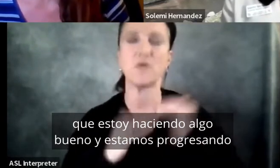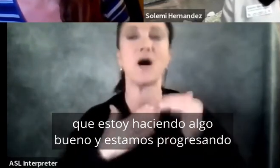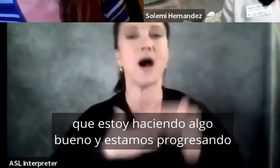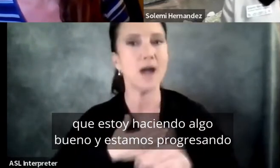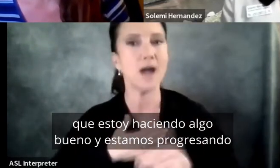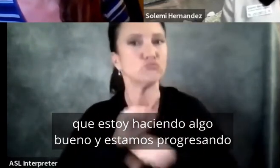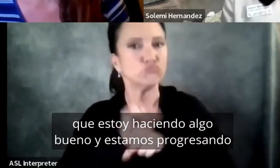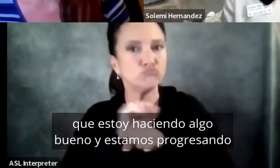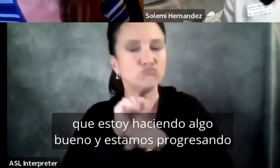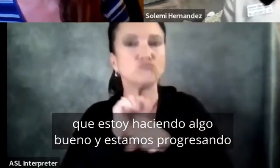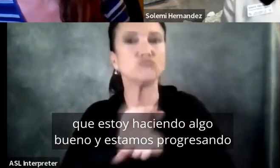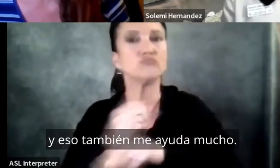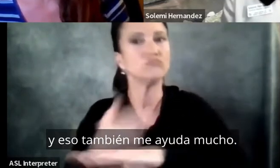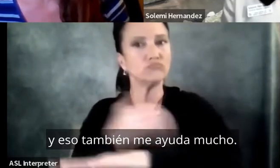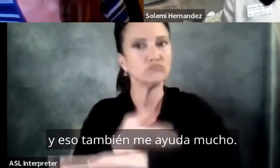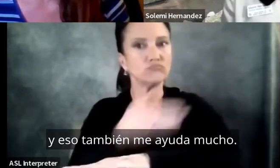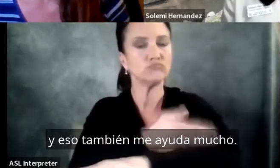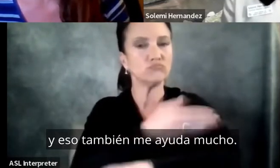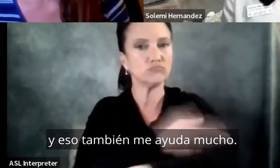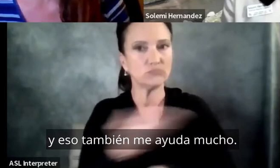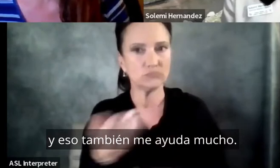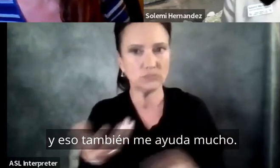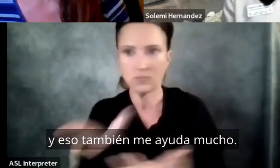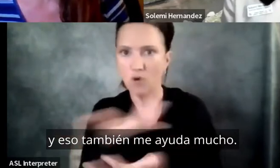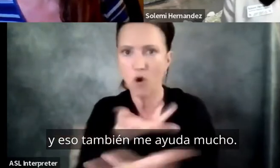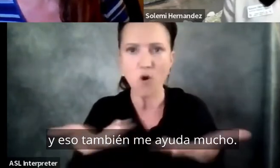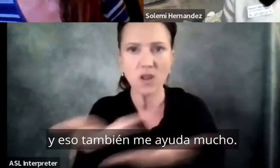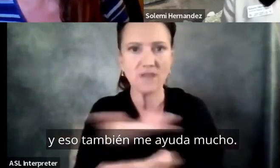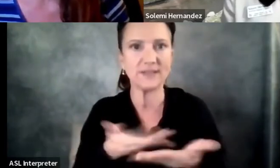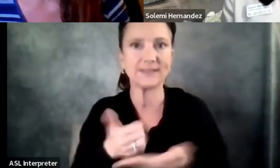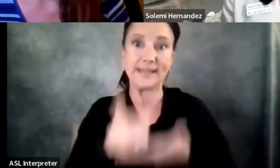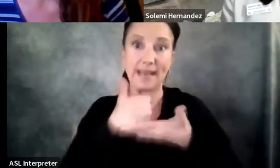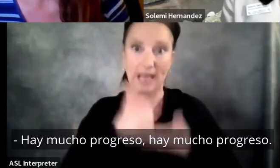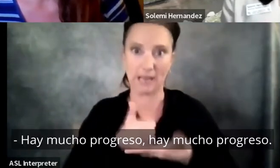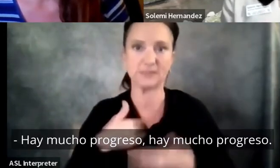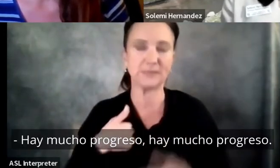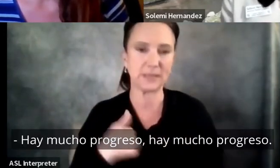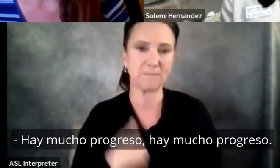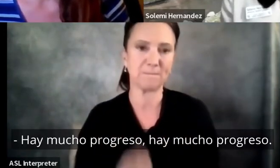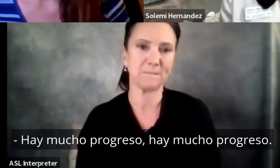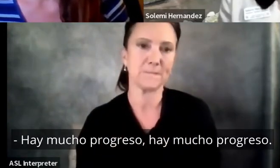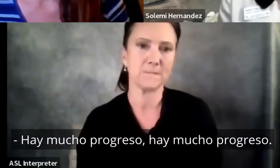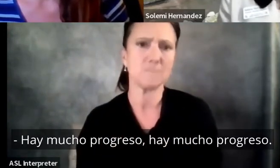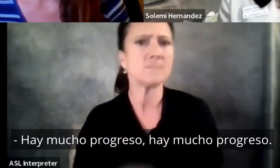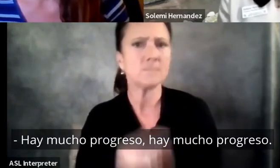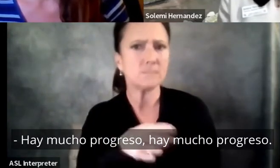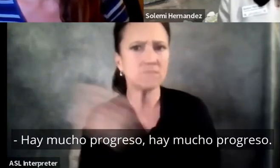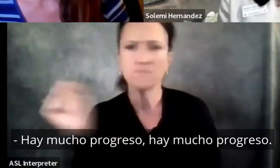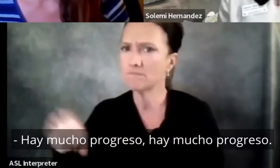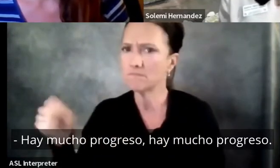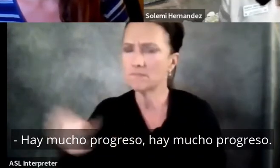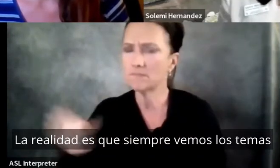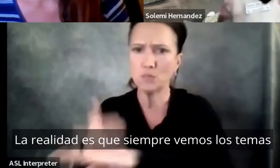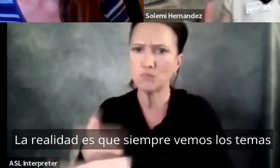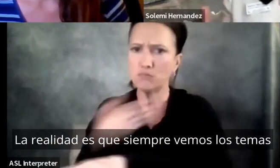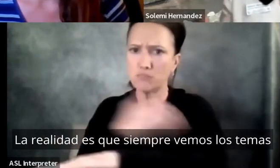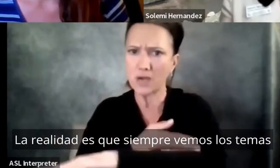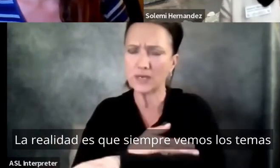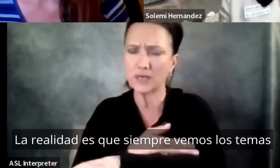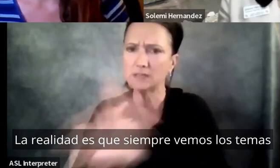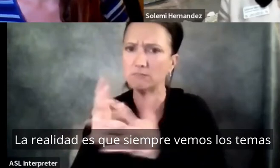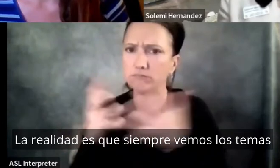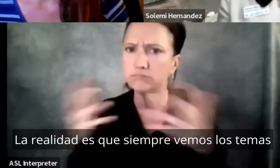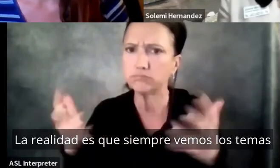something good and we're making progress. And, you know, that helps me a lot too. There's a lot of progress. You know, there's a lot of progress.